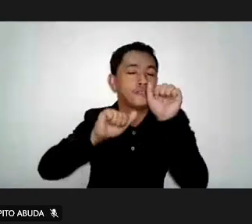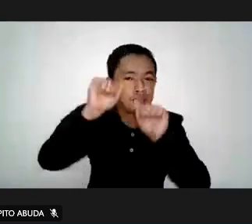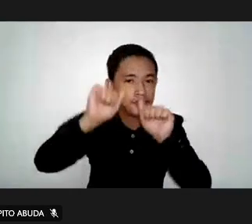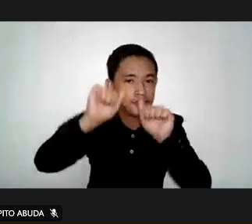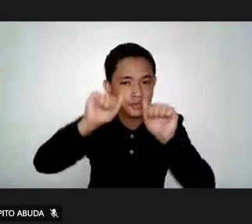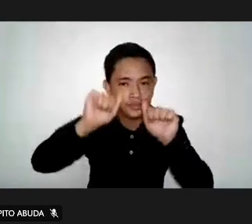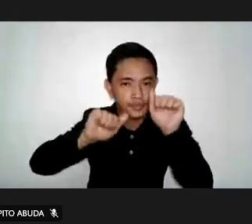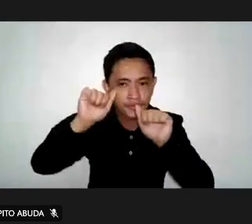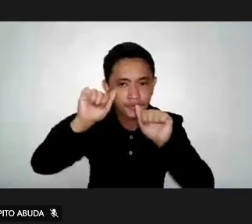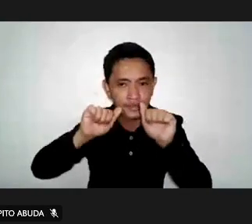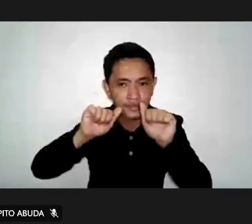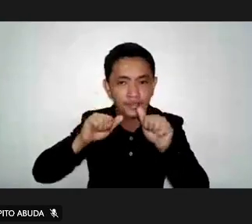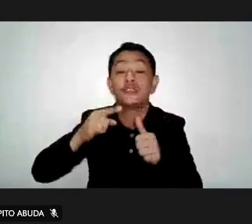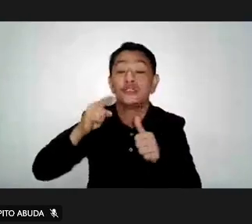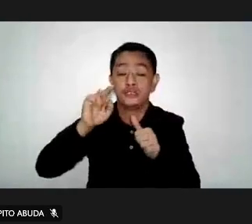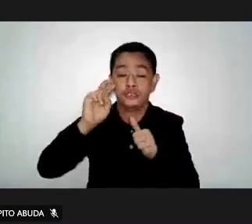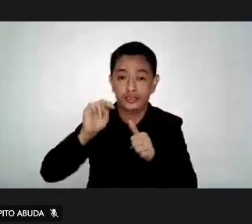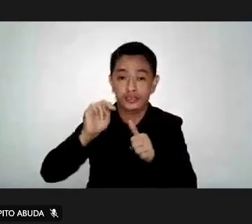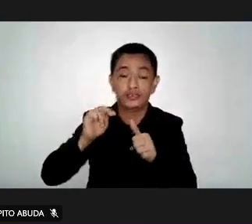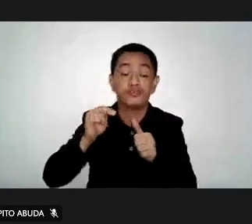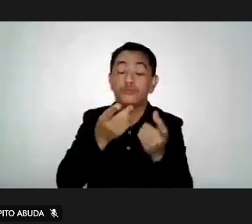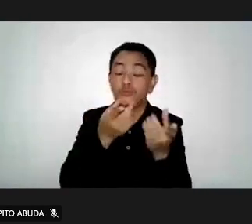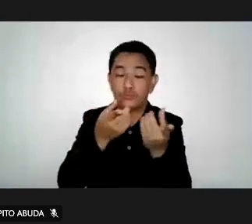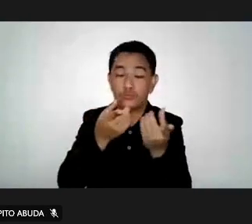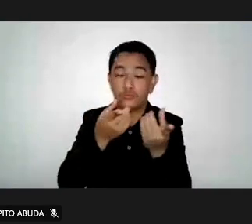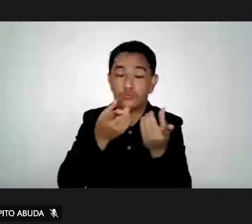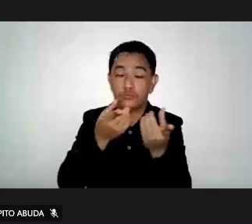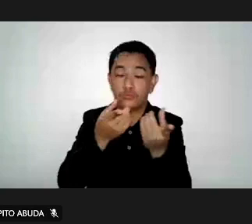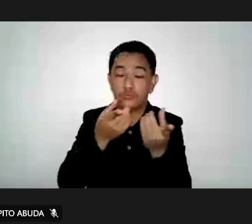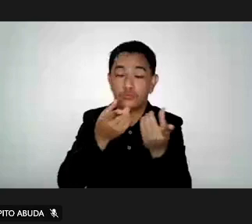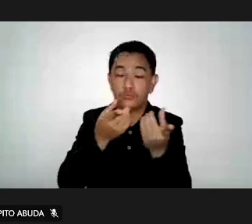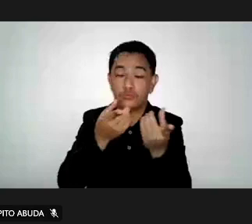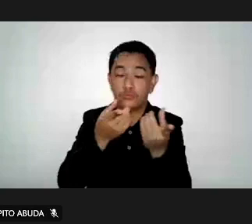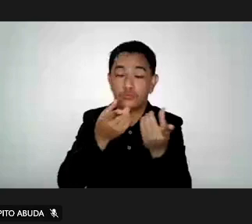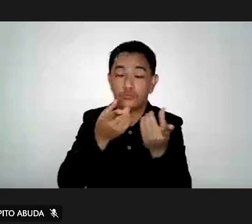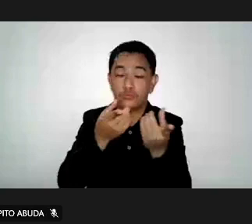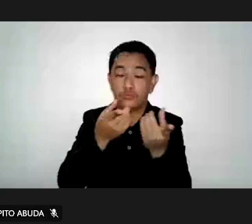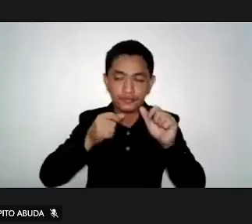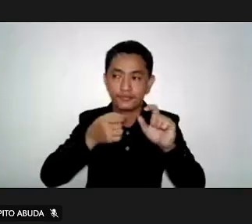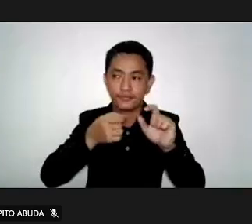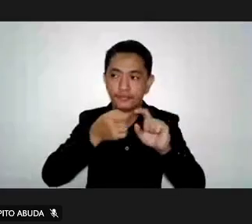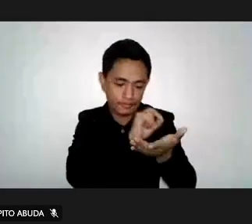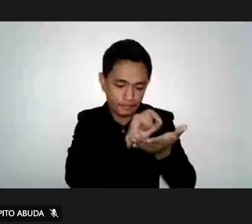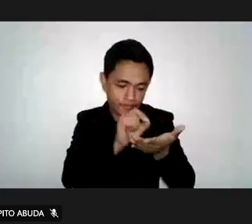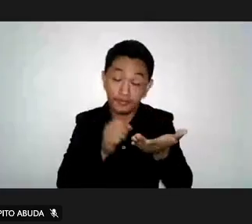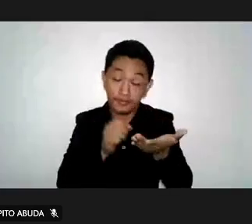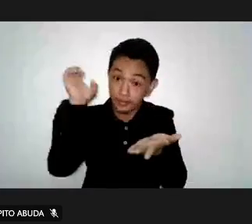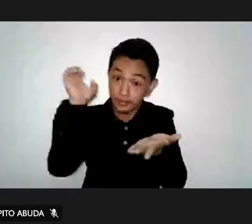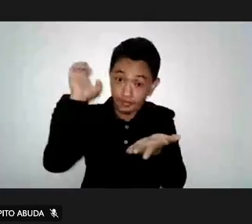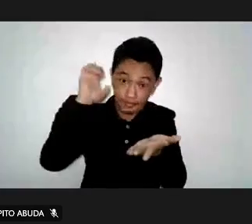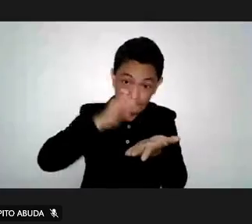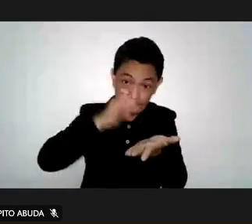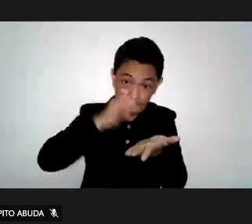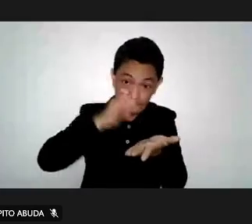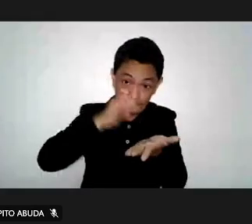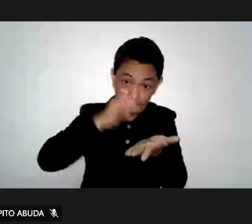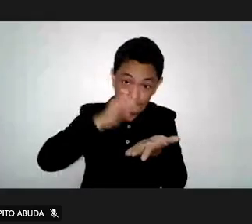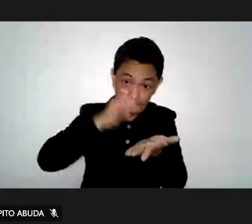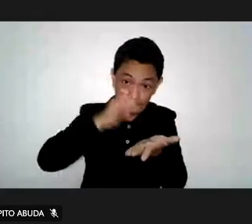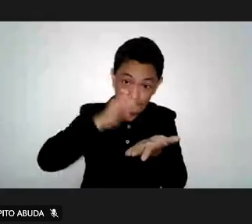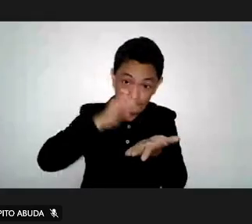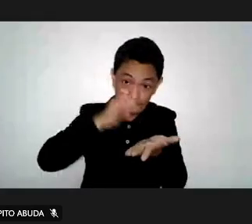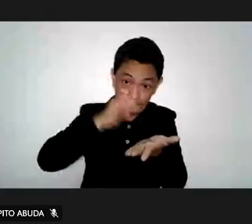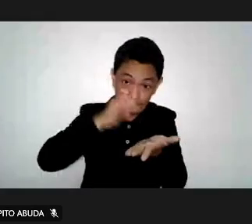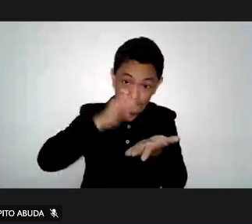mga kapwa speakers, na we need to assess our students. So, ito yung pinaka first base na dapat na tinitignan